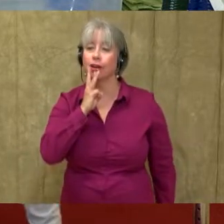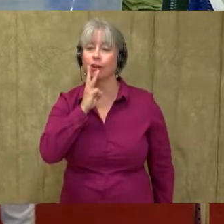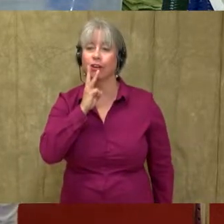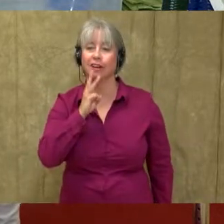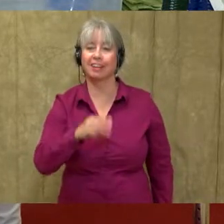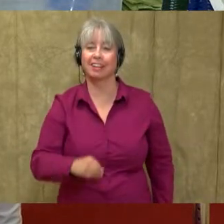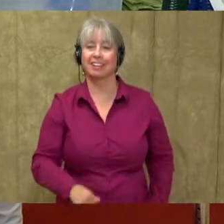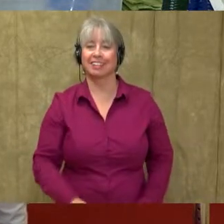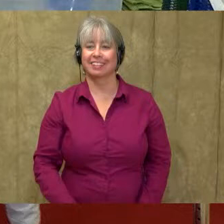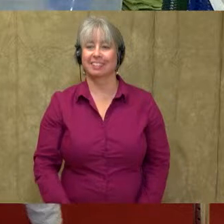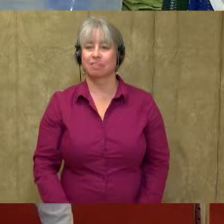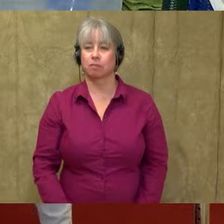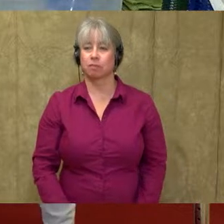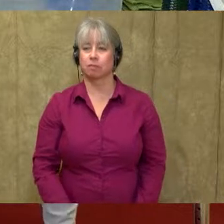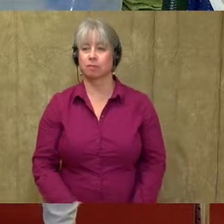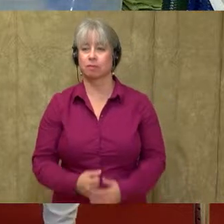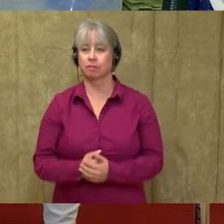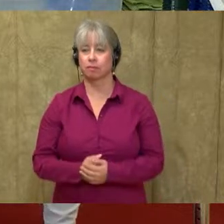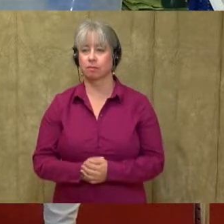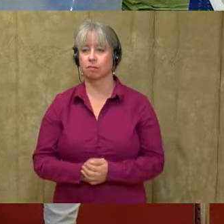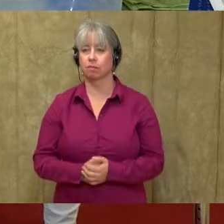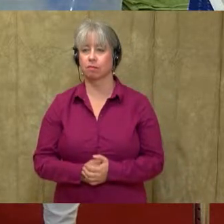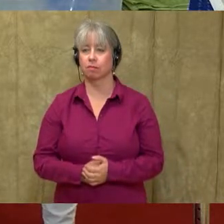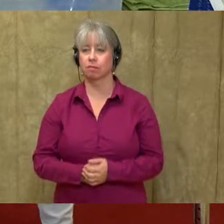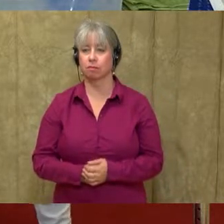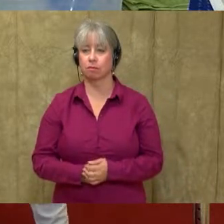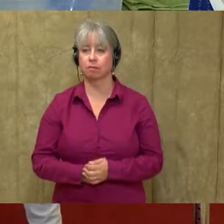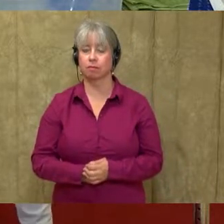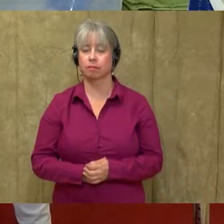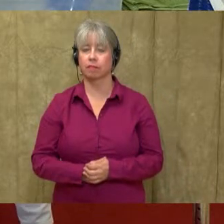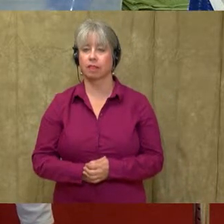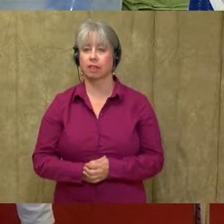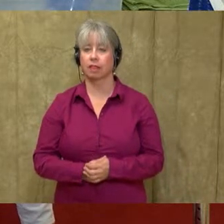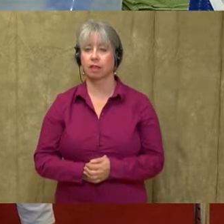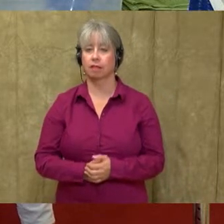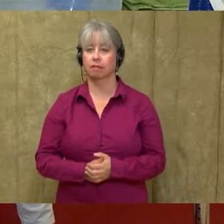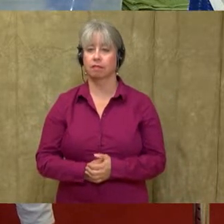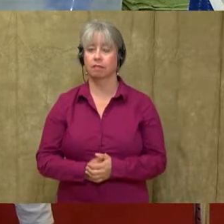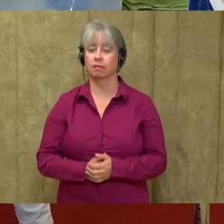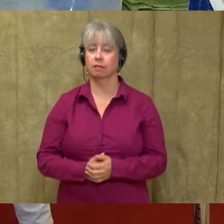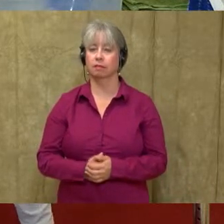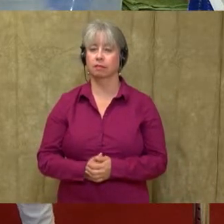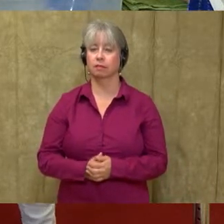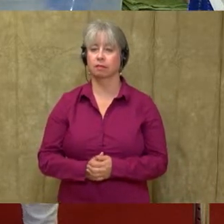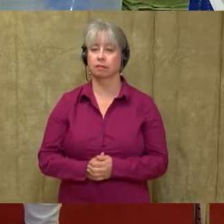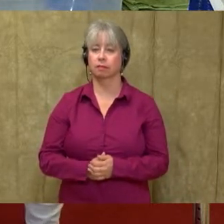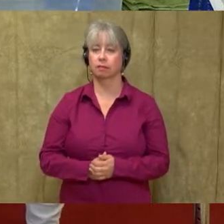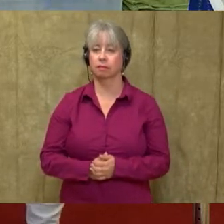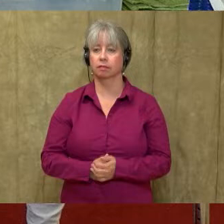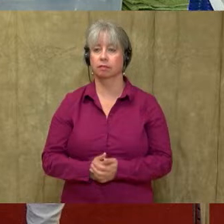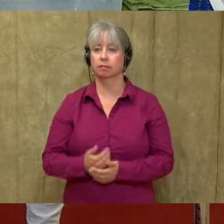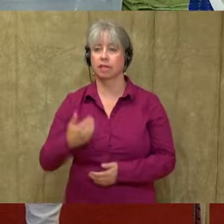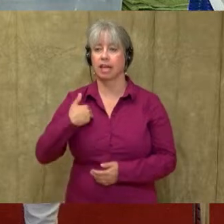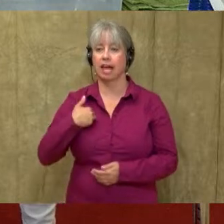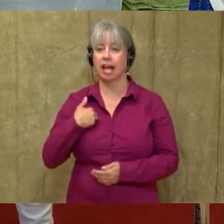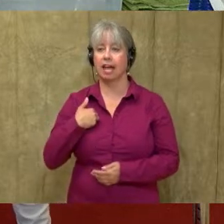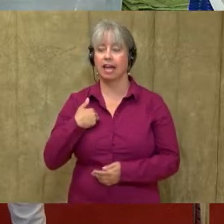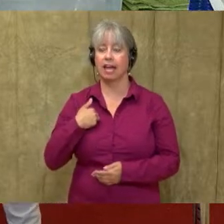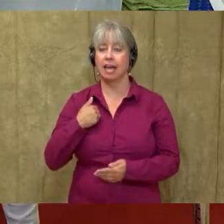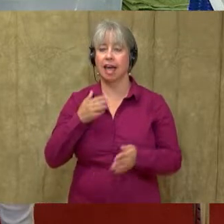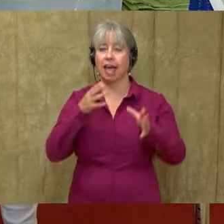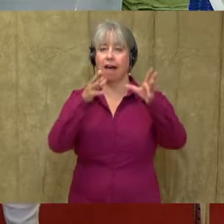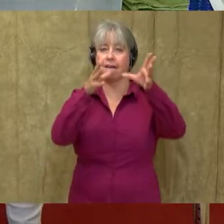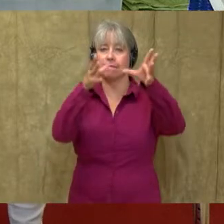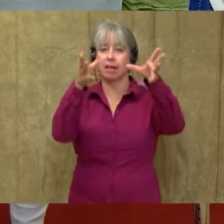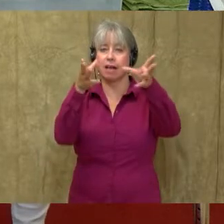right. So we're going to pour in, and I have a funnel here. Maybe